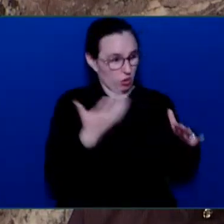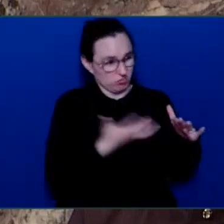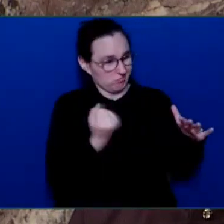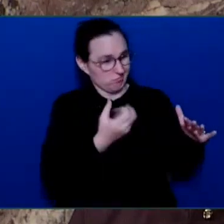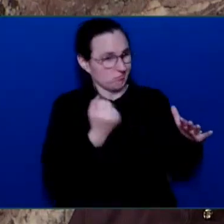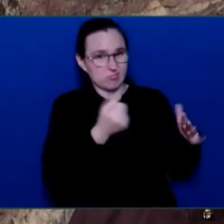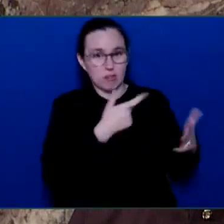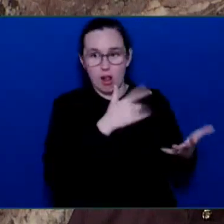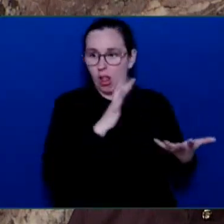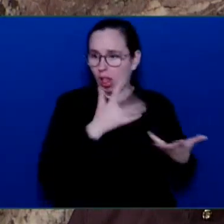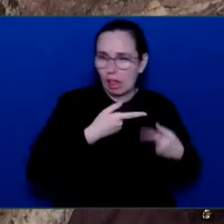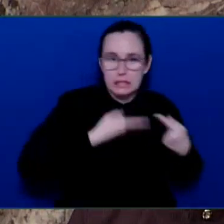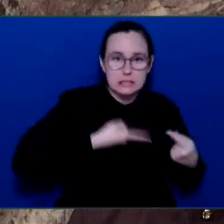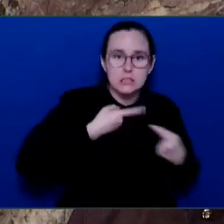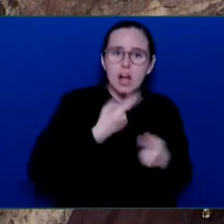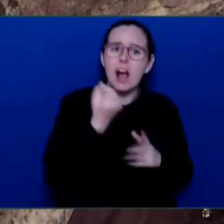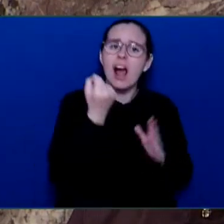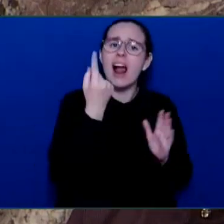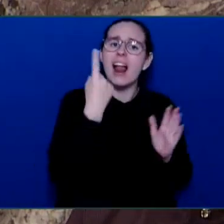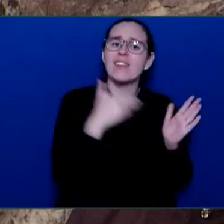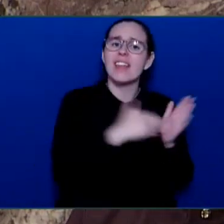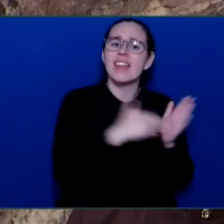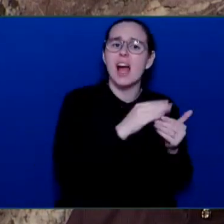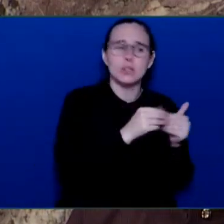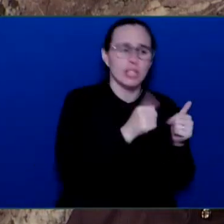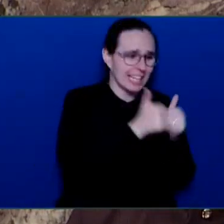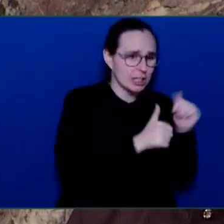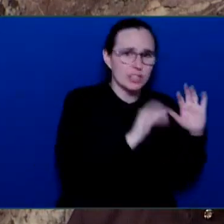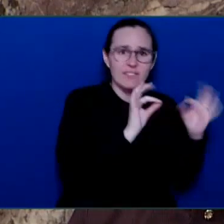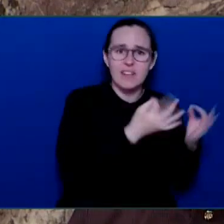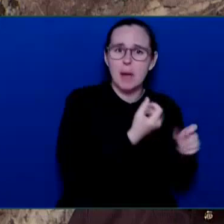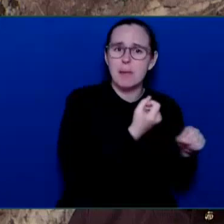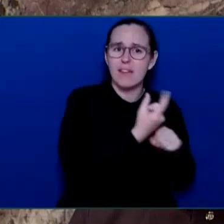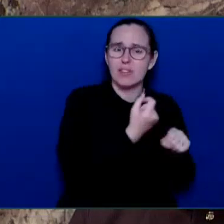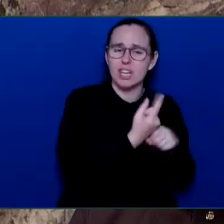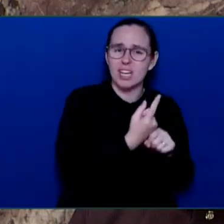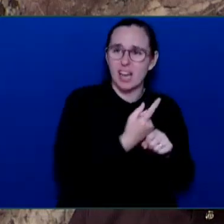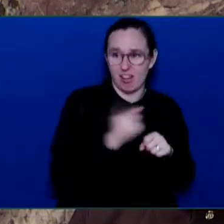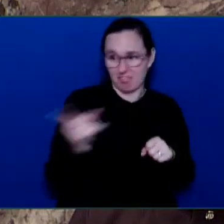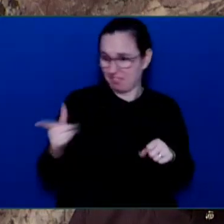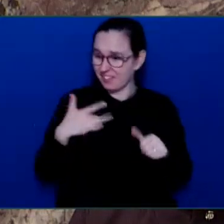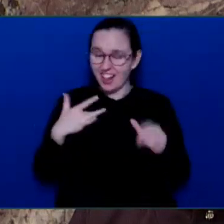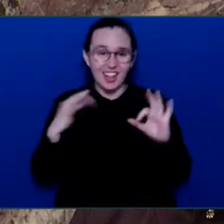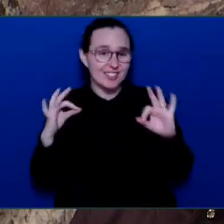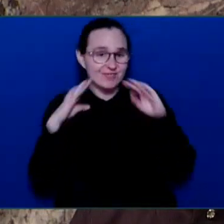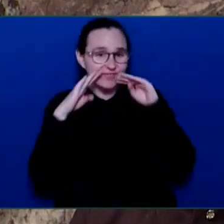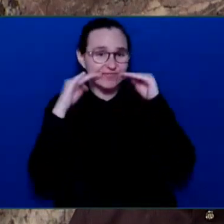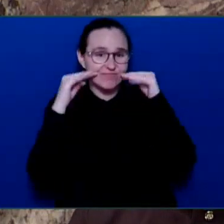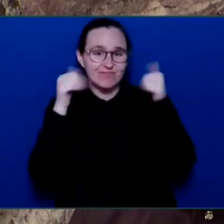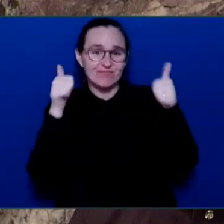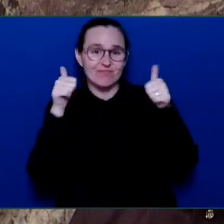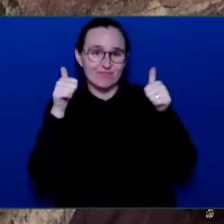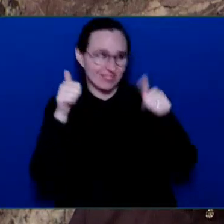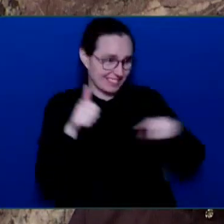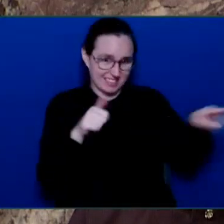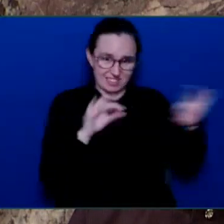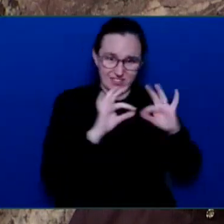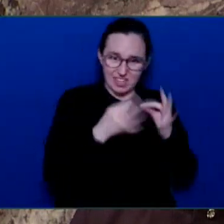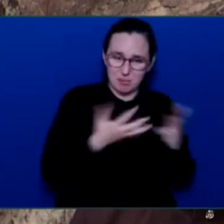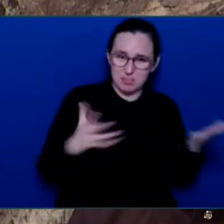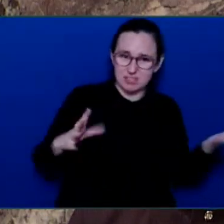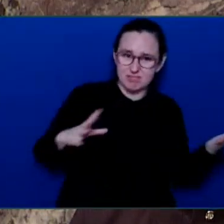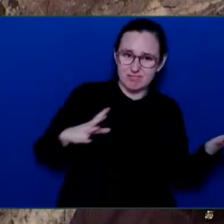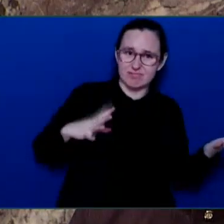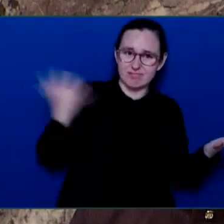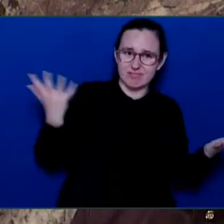not to families in British Columbia who are making a decision about whether to feed their kids or fill their gas tanks. That's this government's